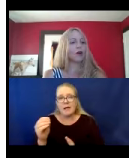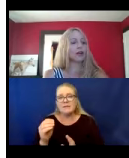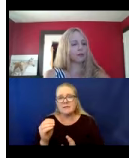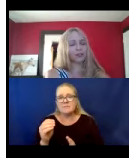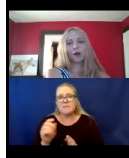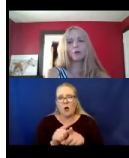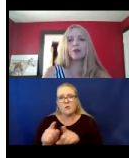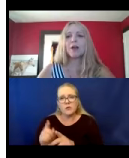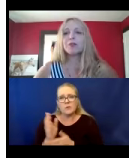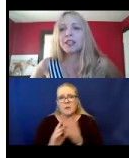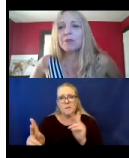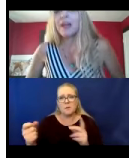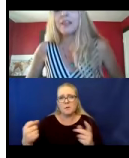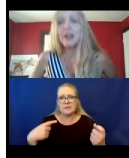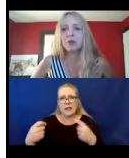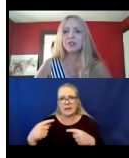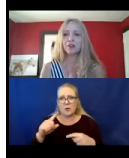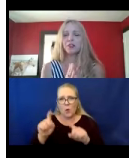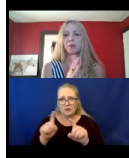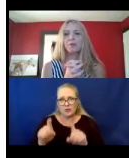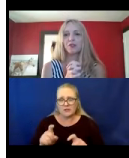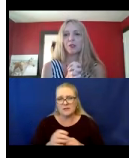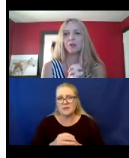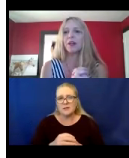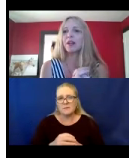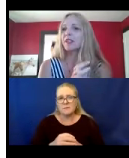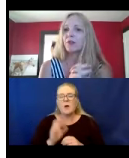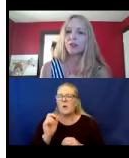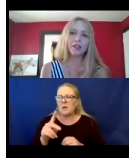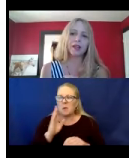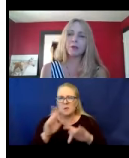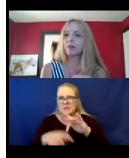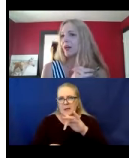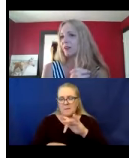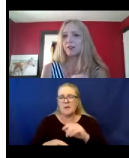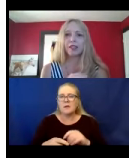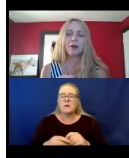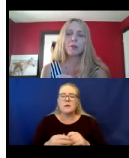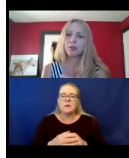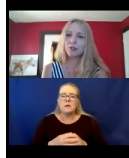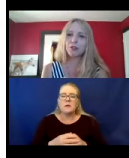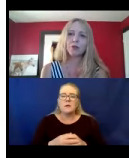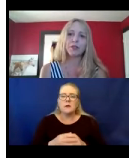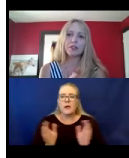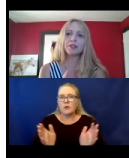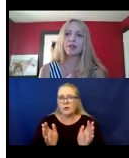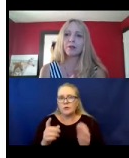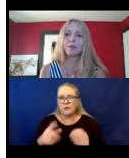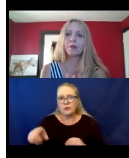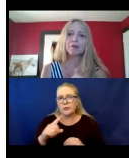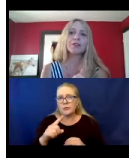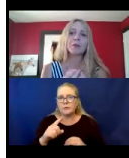come in. Okay, so I will skip that, and I will encourage people to, look that up online or look that up on YouTube, and